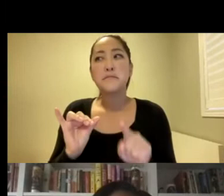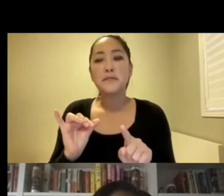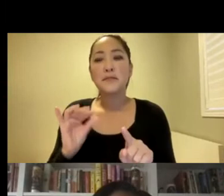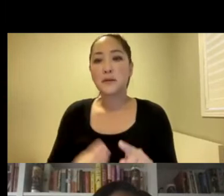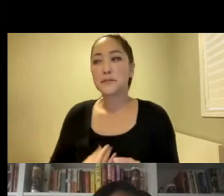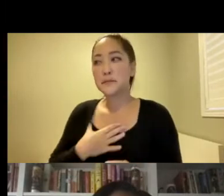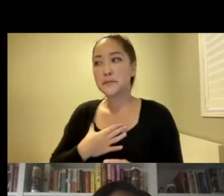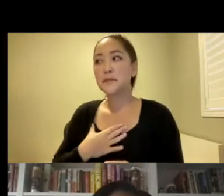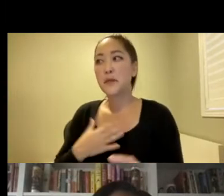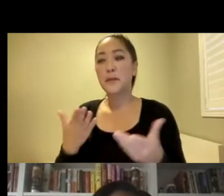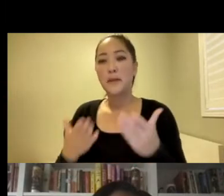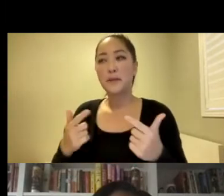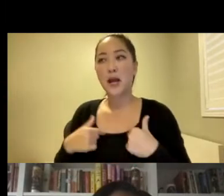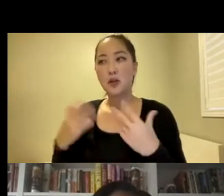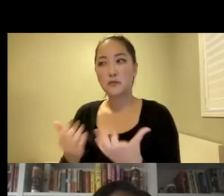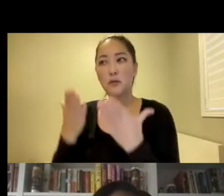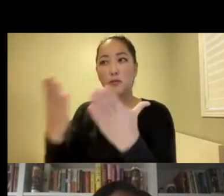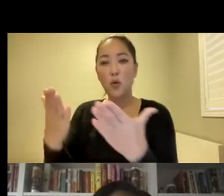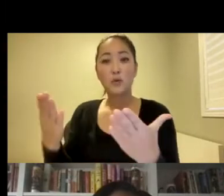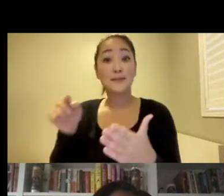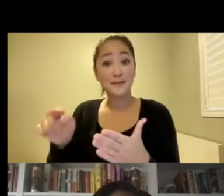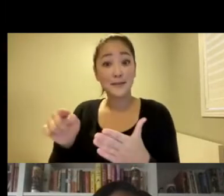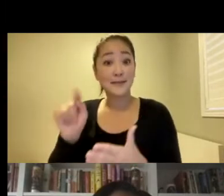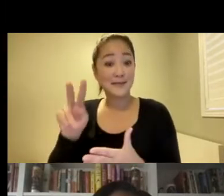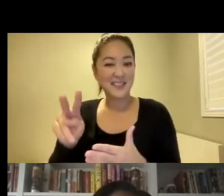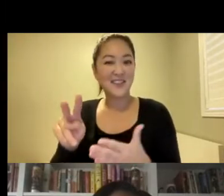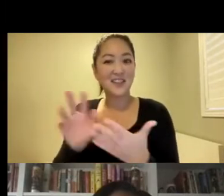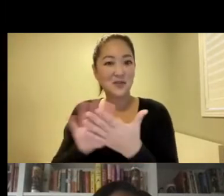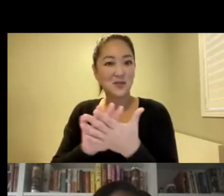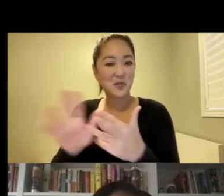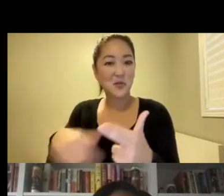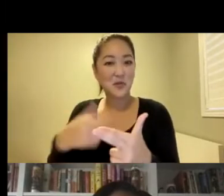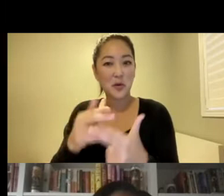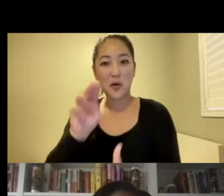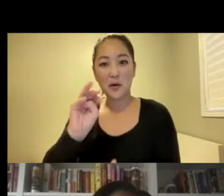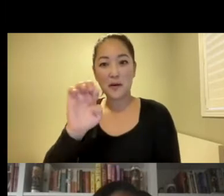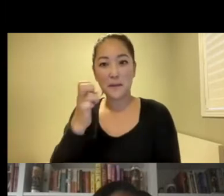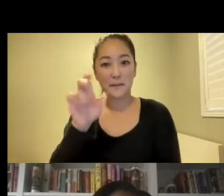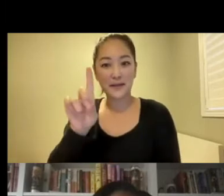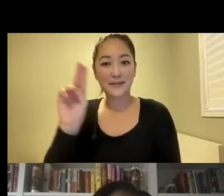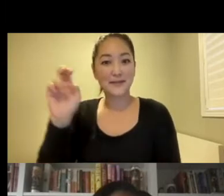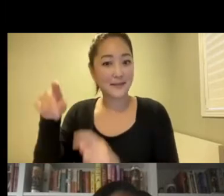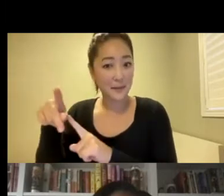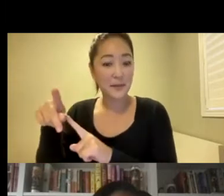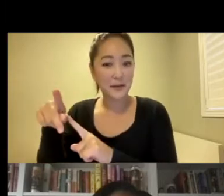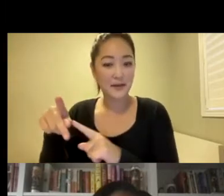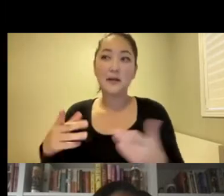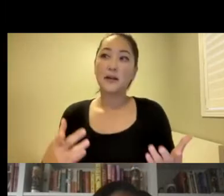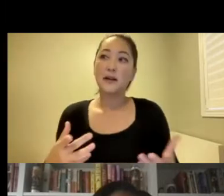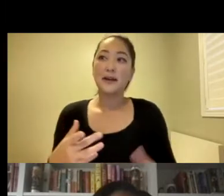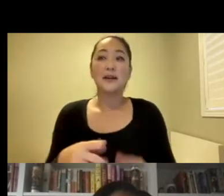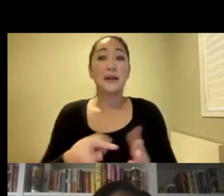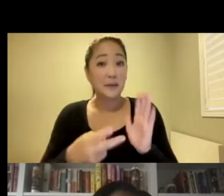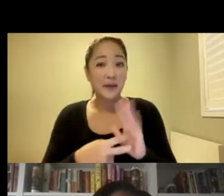to propose Mixed Up. And I'm really excited and I really feel like it's not just about seeing yourself on the screen, it's